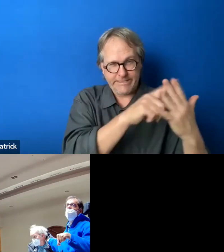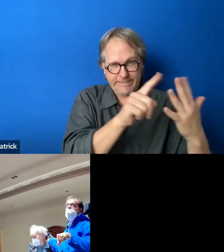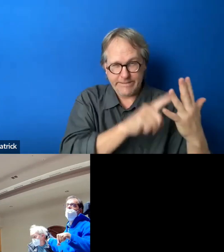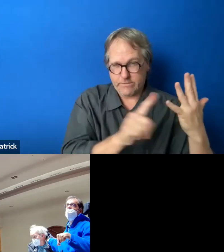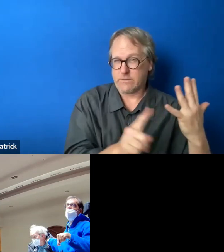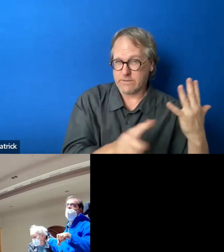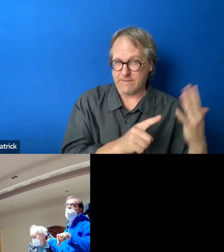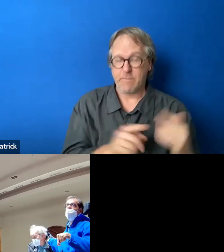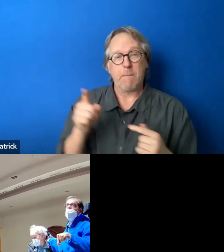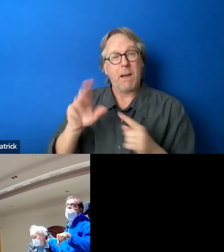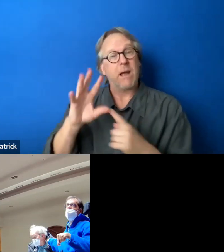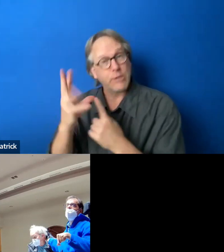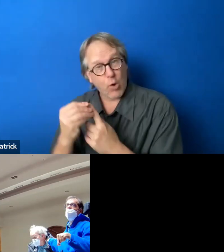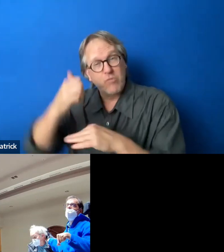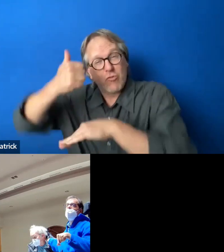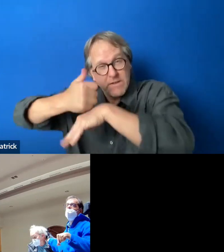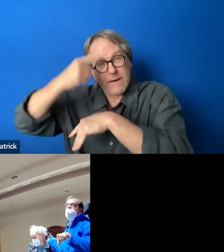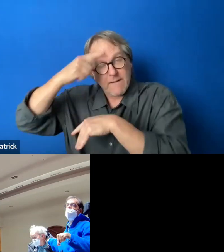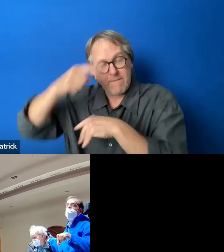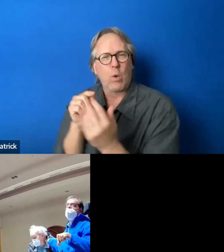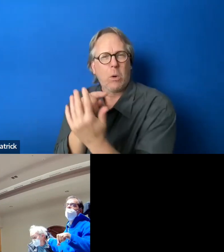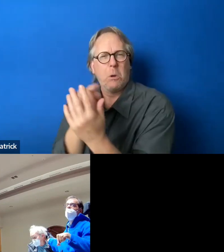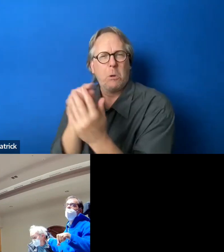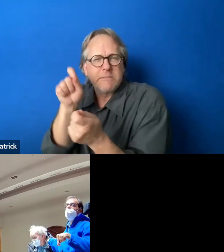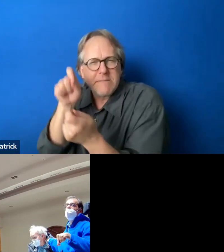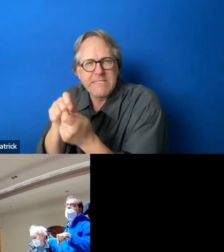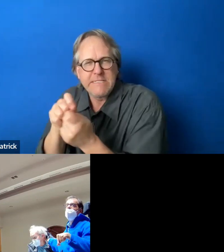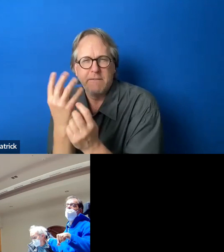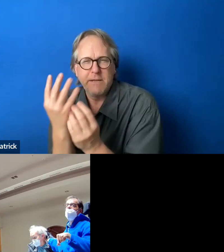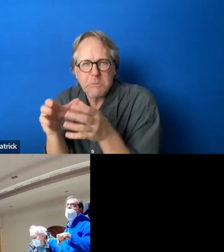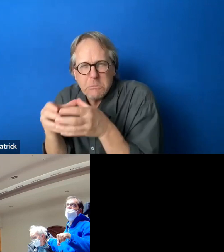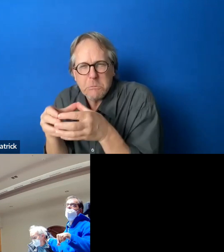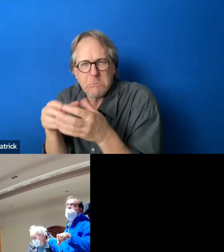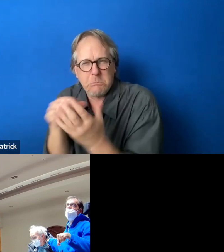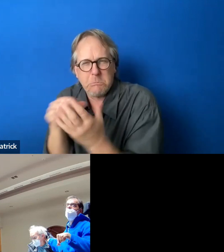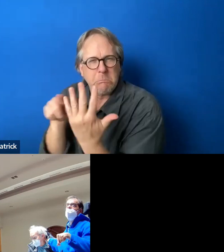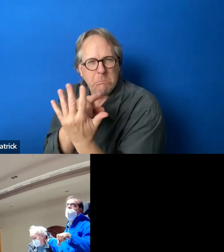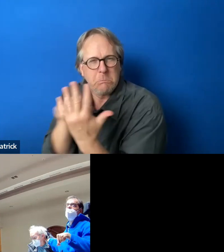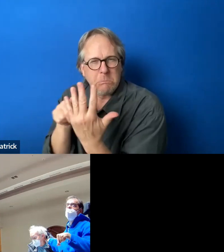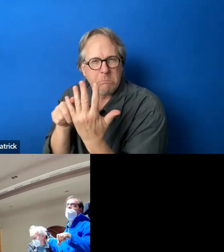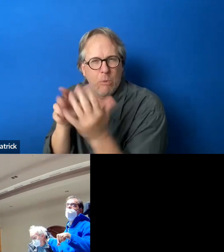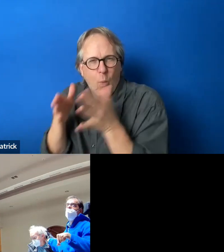have different ways of encountering the world that feel comfortable.